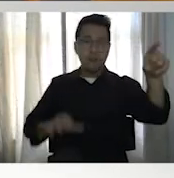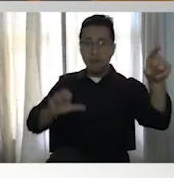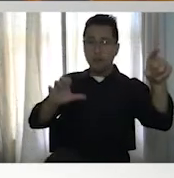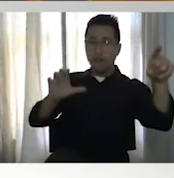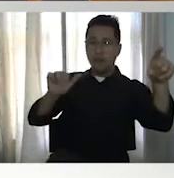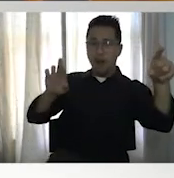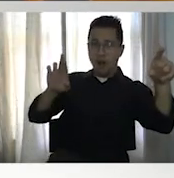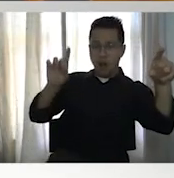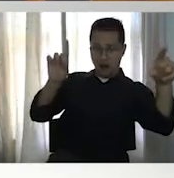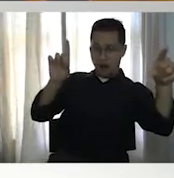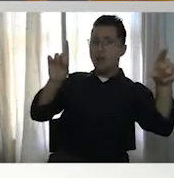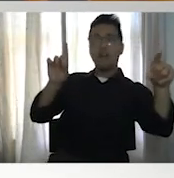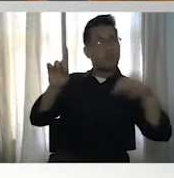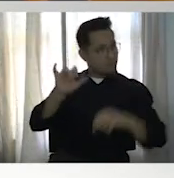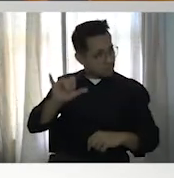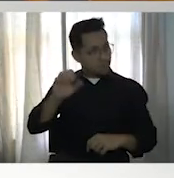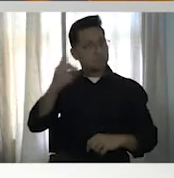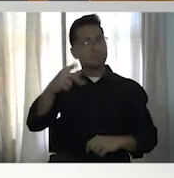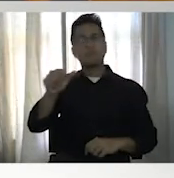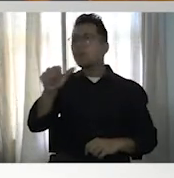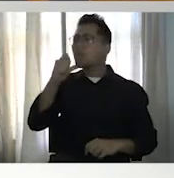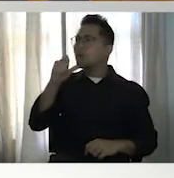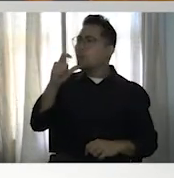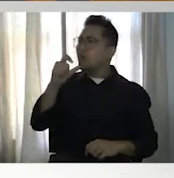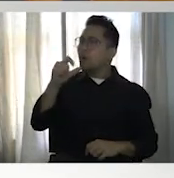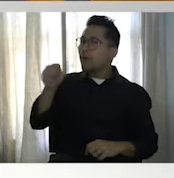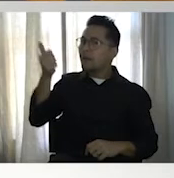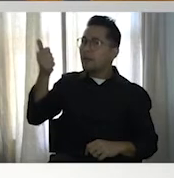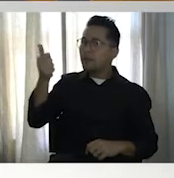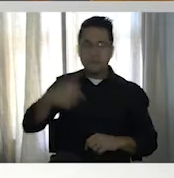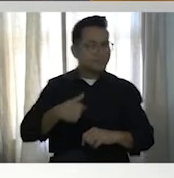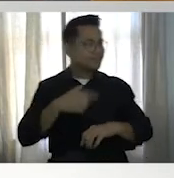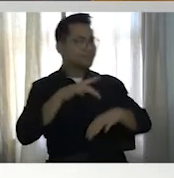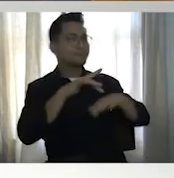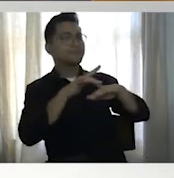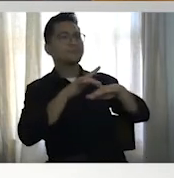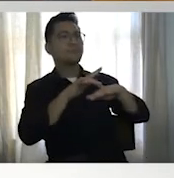Card. Okay, and who else?